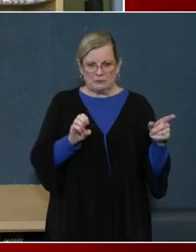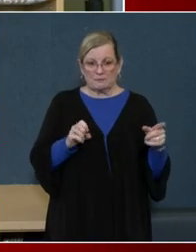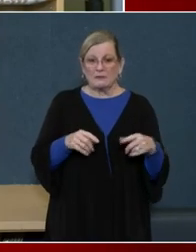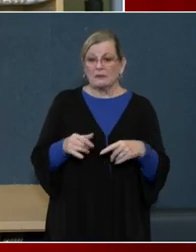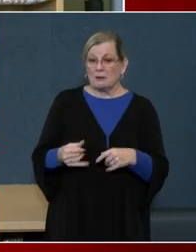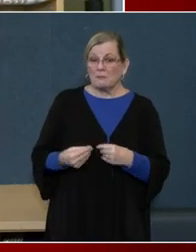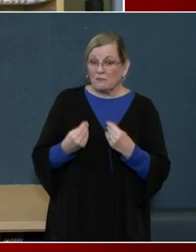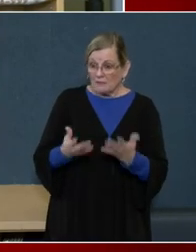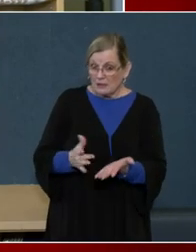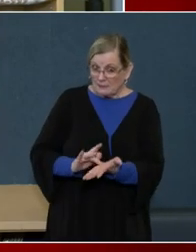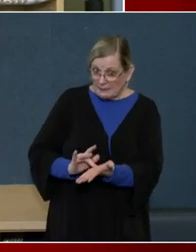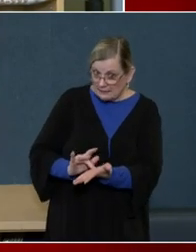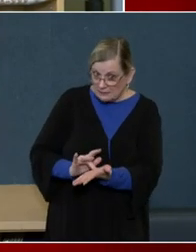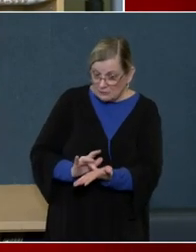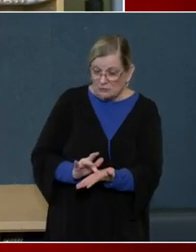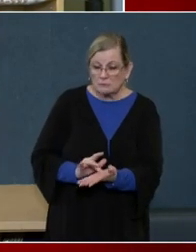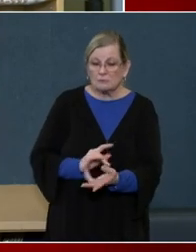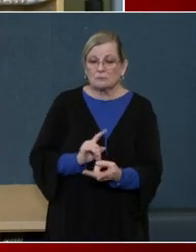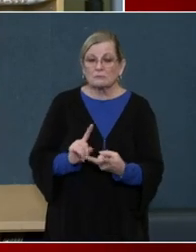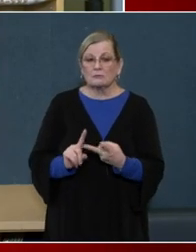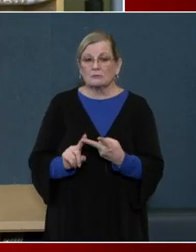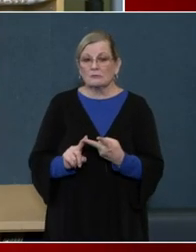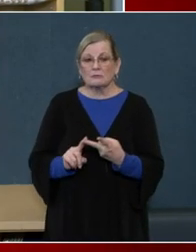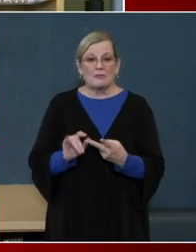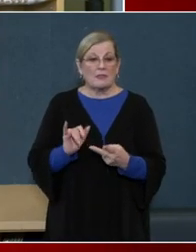school, and that process will not change.